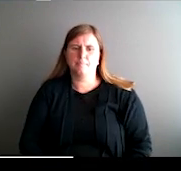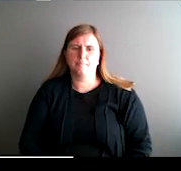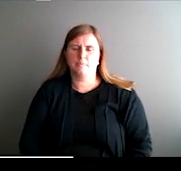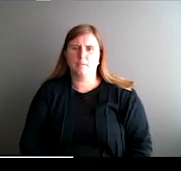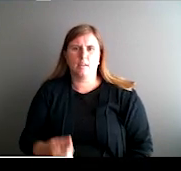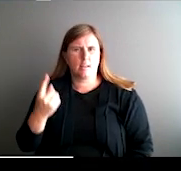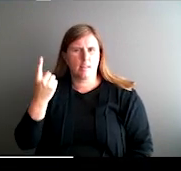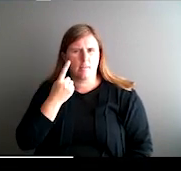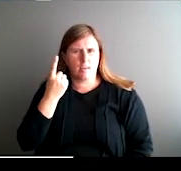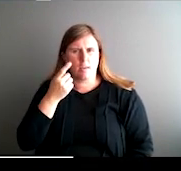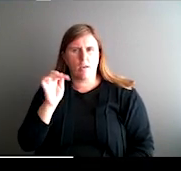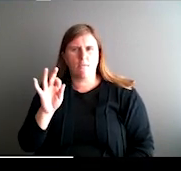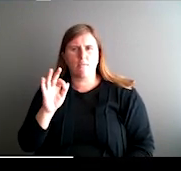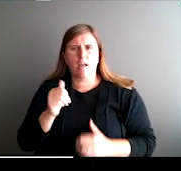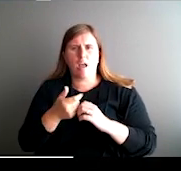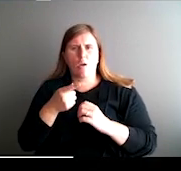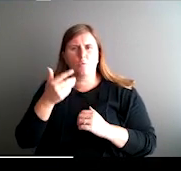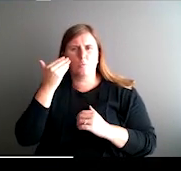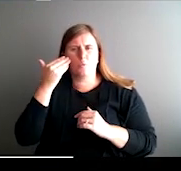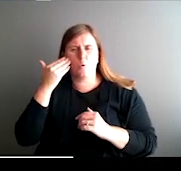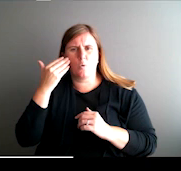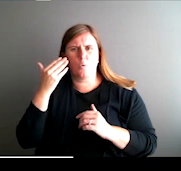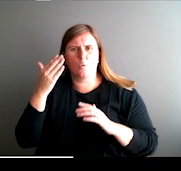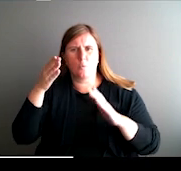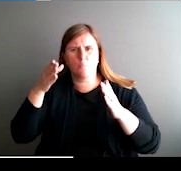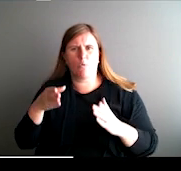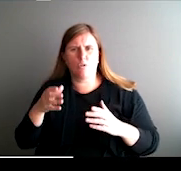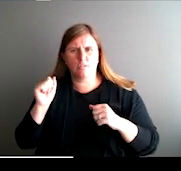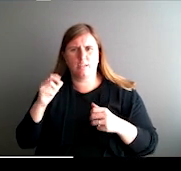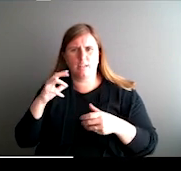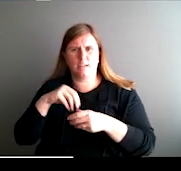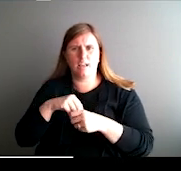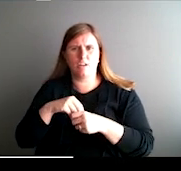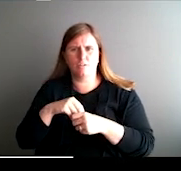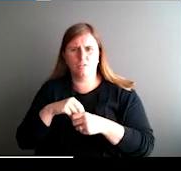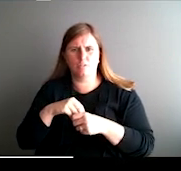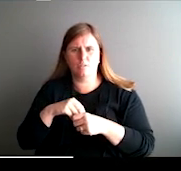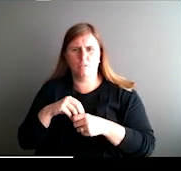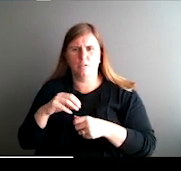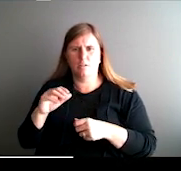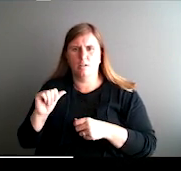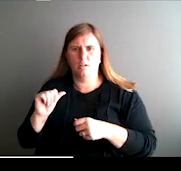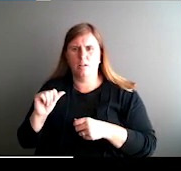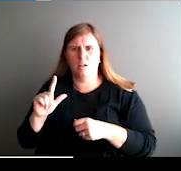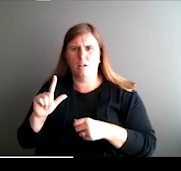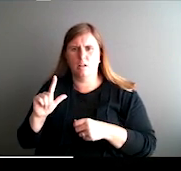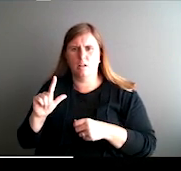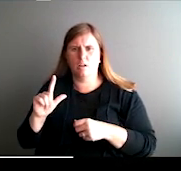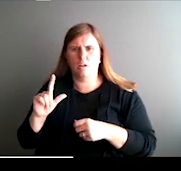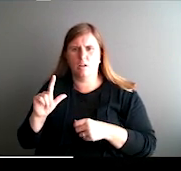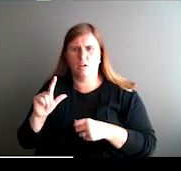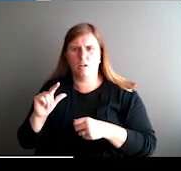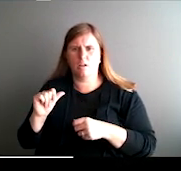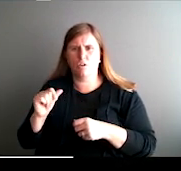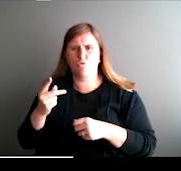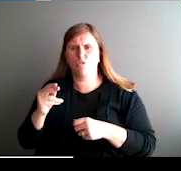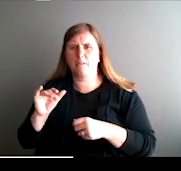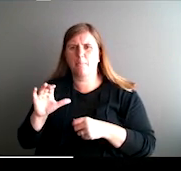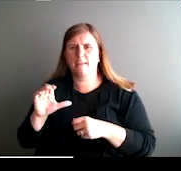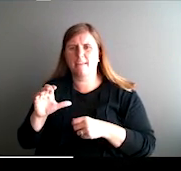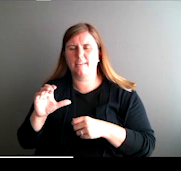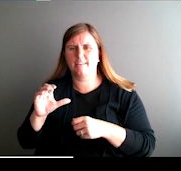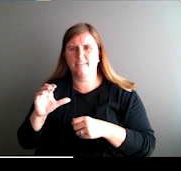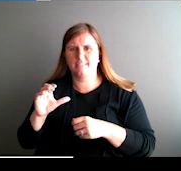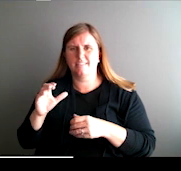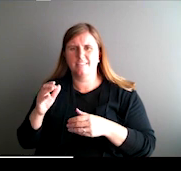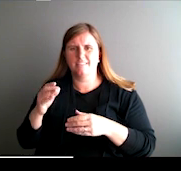think of this sort of like, how do you know that a person can engage in an algorithm, in algorithmic problem solving for math